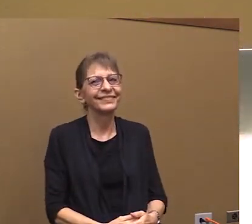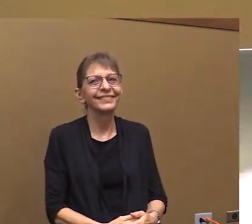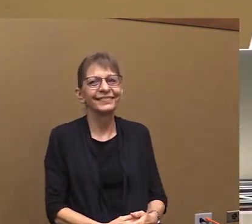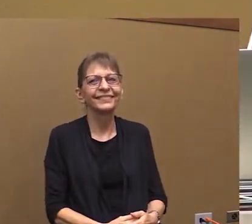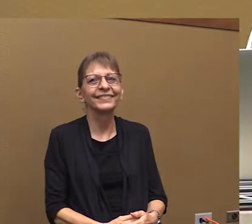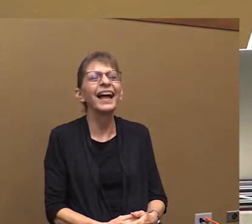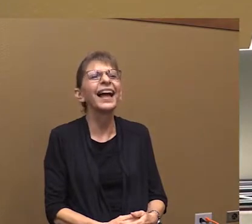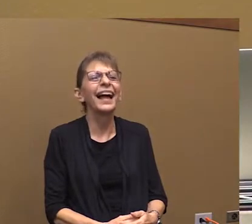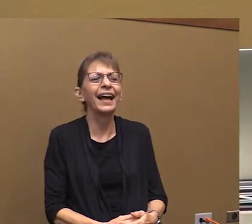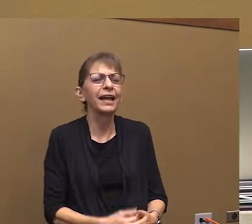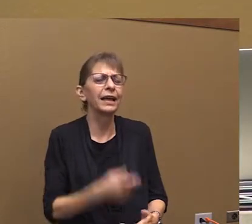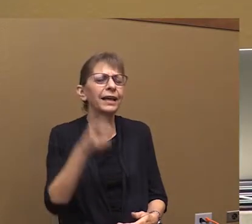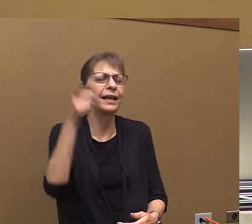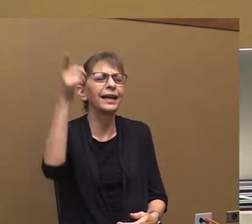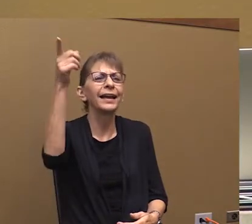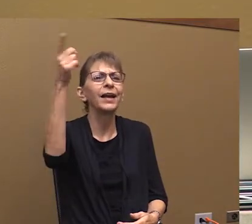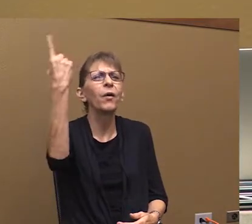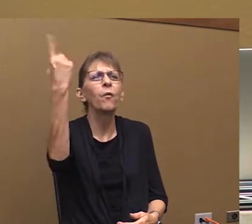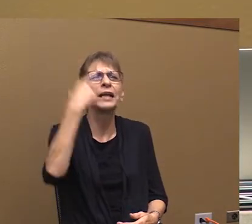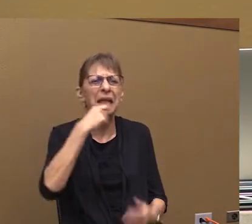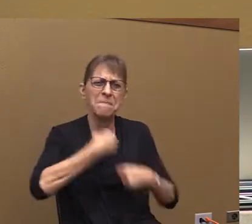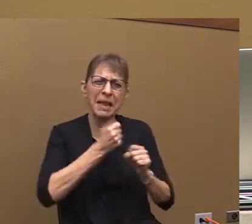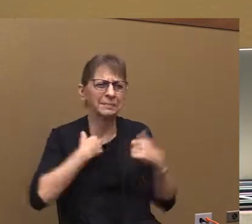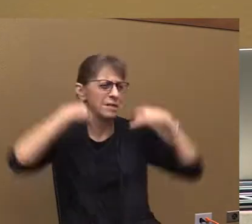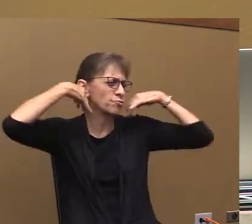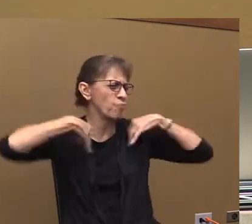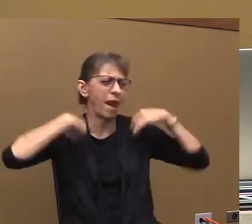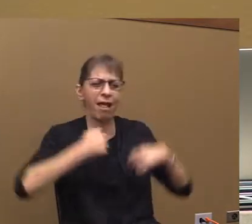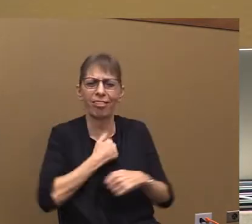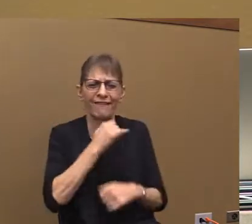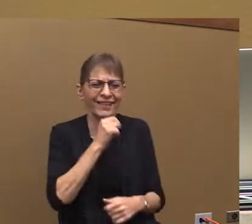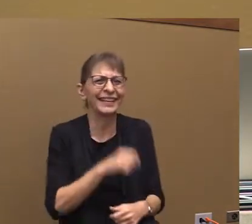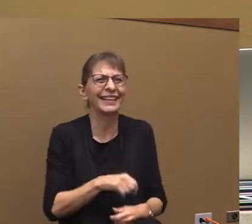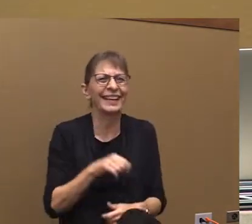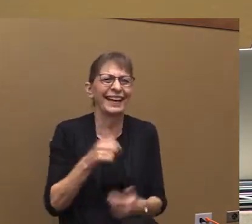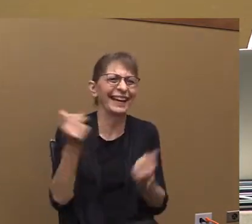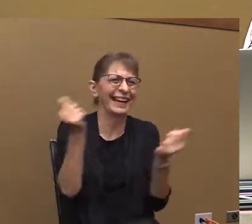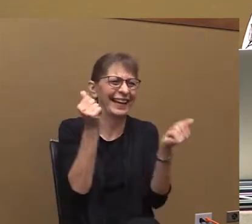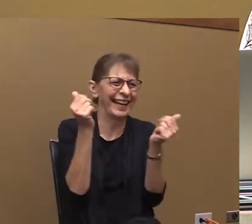How about if you like really spicy? Hot and spicy.